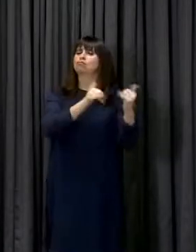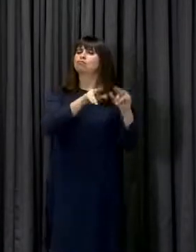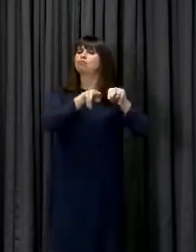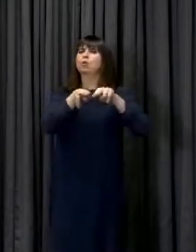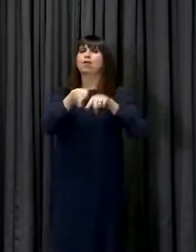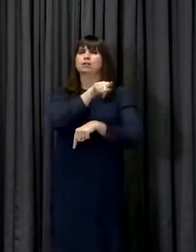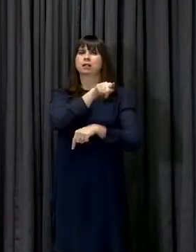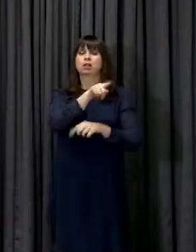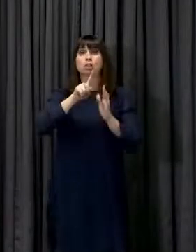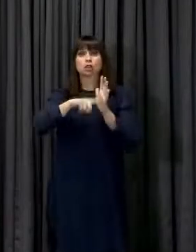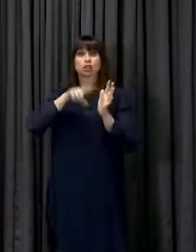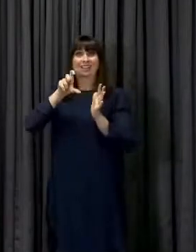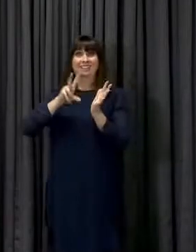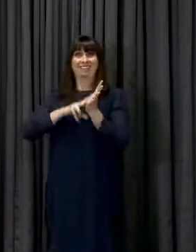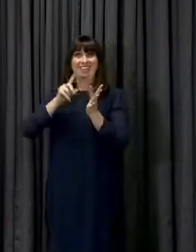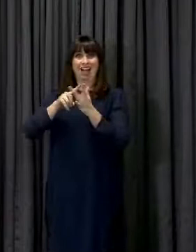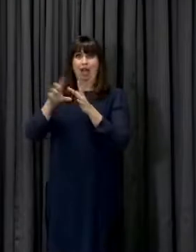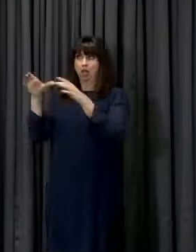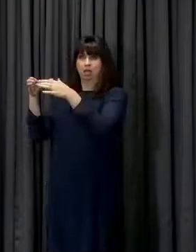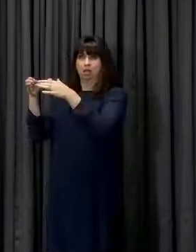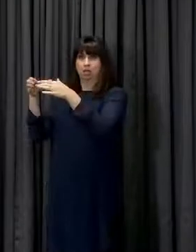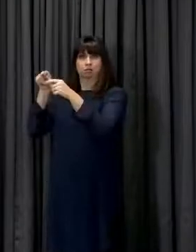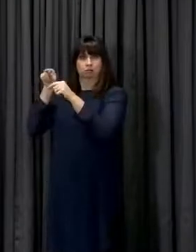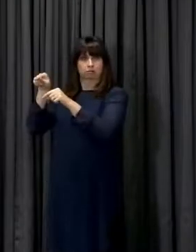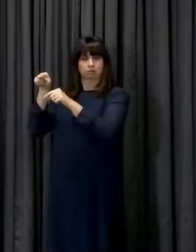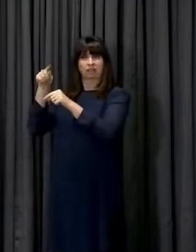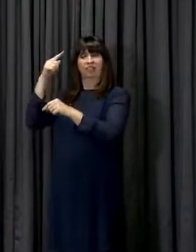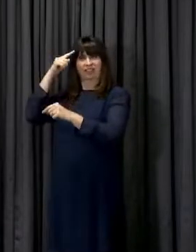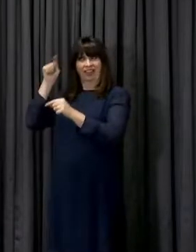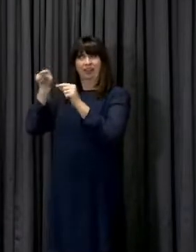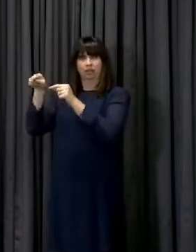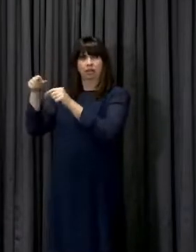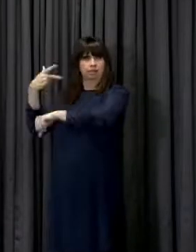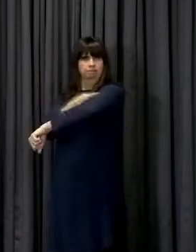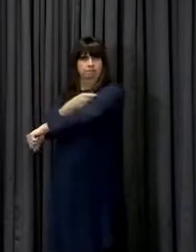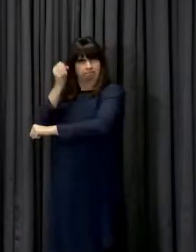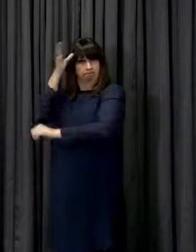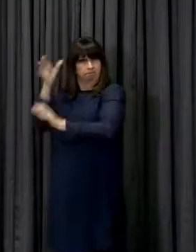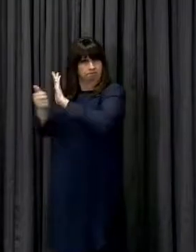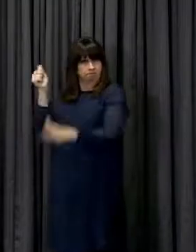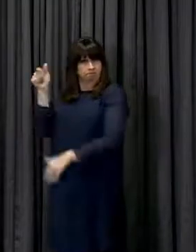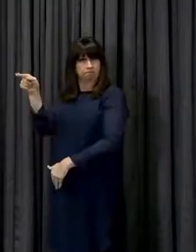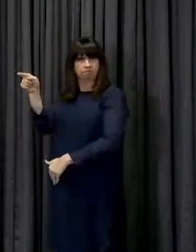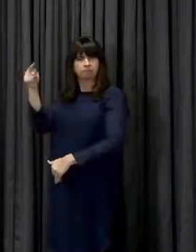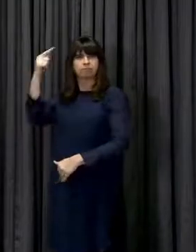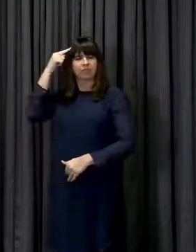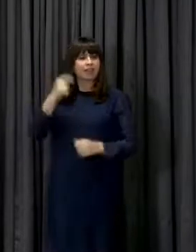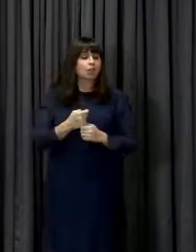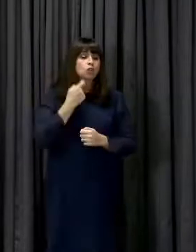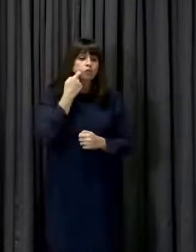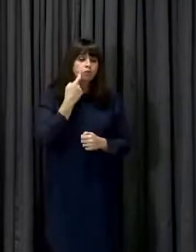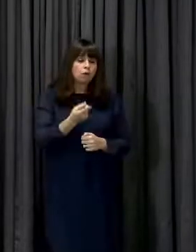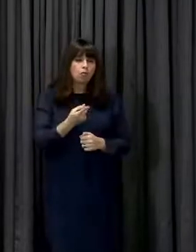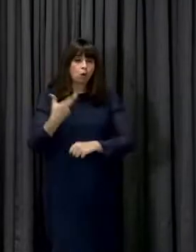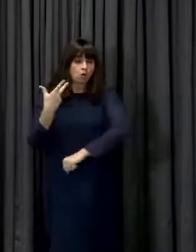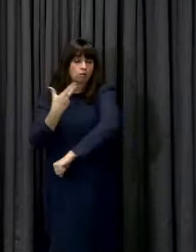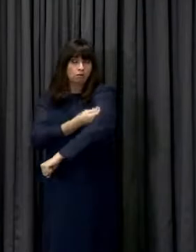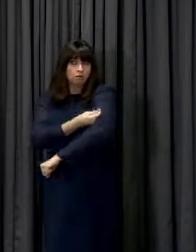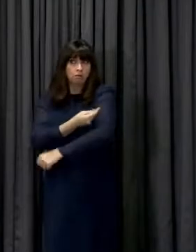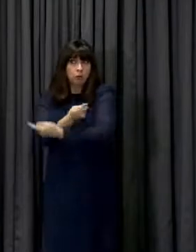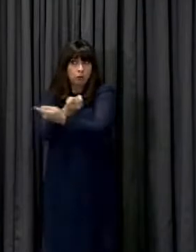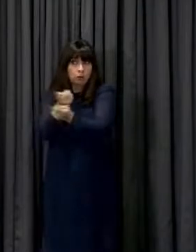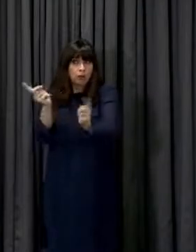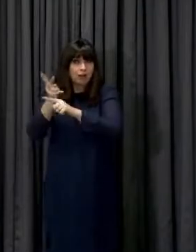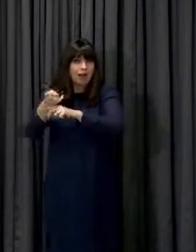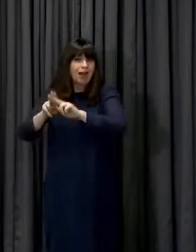the JCVI with that important caveat that at this point, and certainly tomorrow, we won't be able to deliver the vaccine